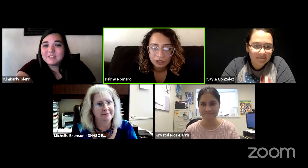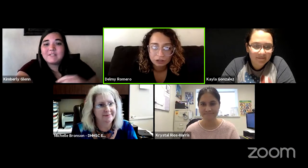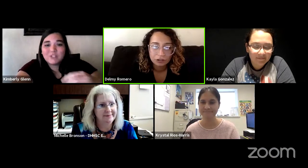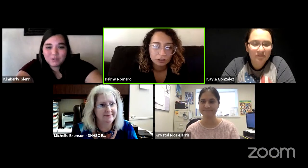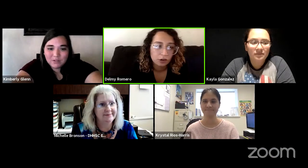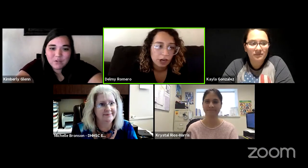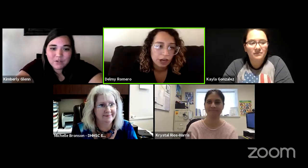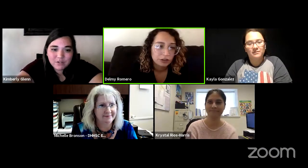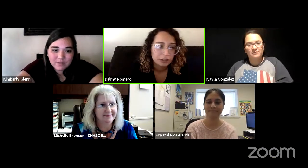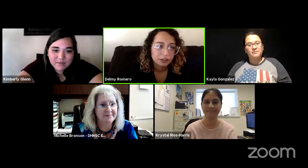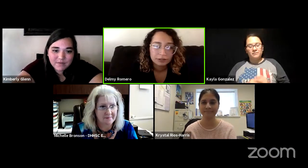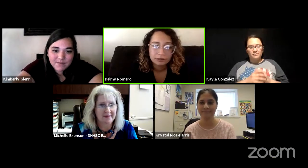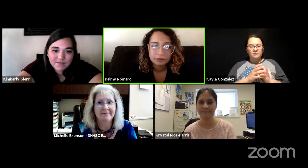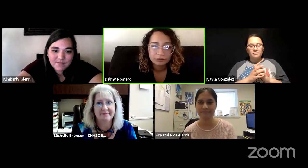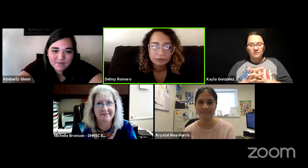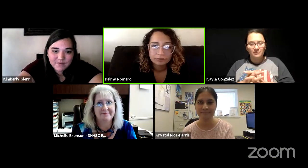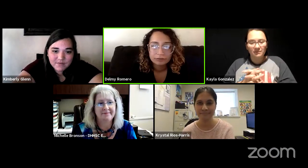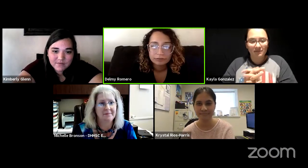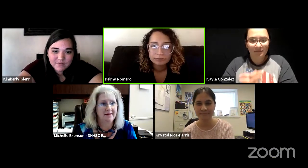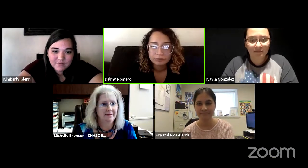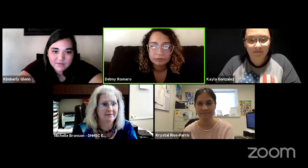Deaf history for 400.